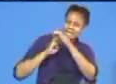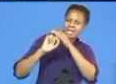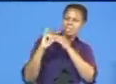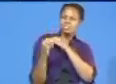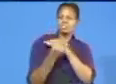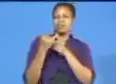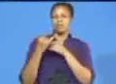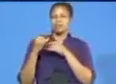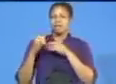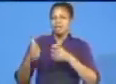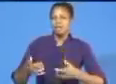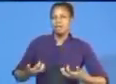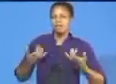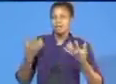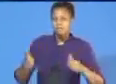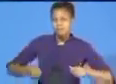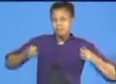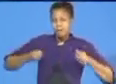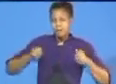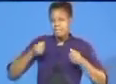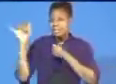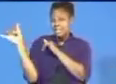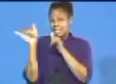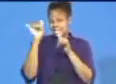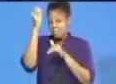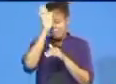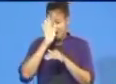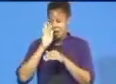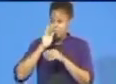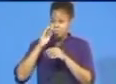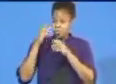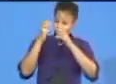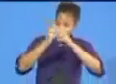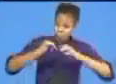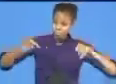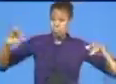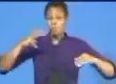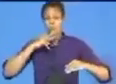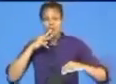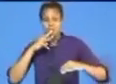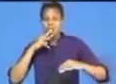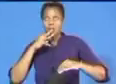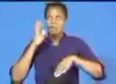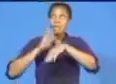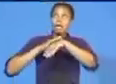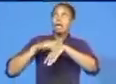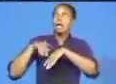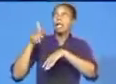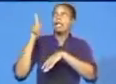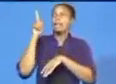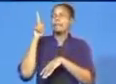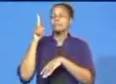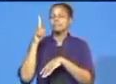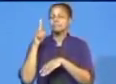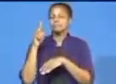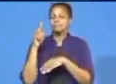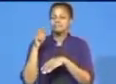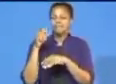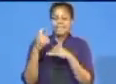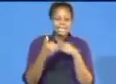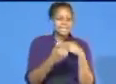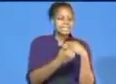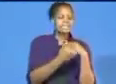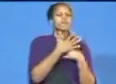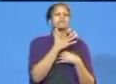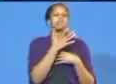the same God who parted the water when I called on him, send that leprous problem, because